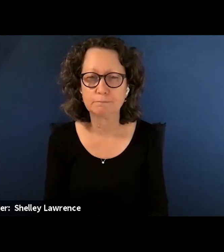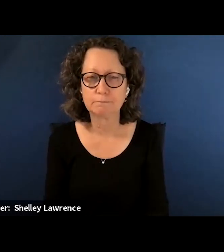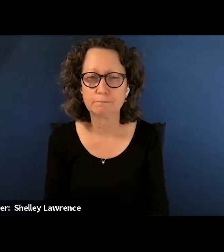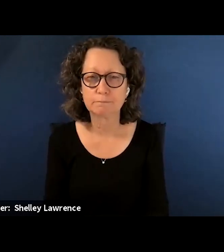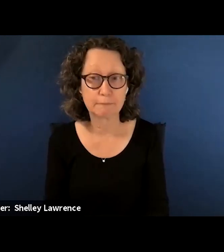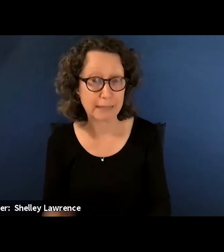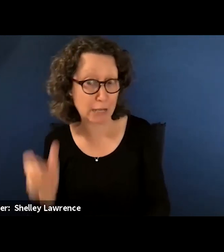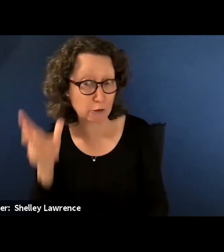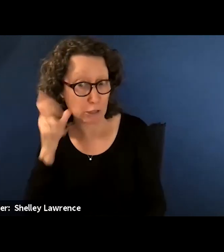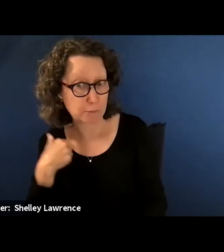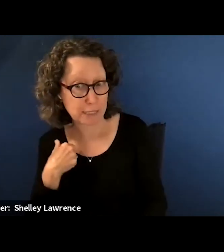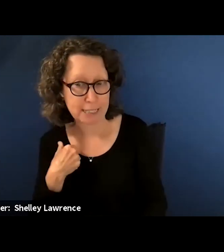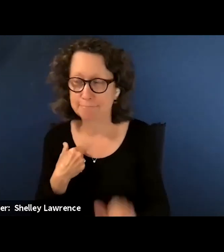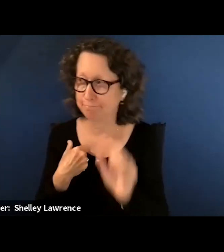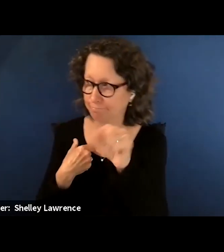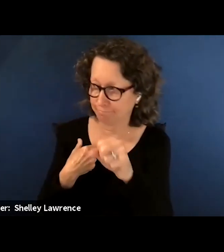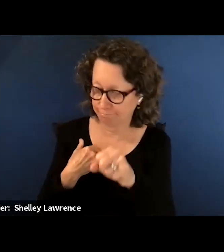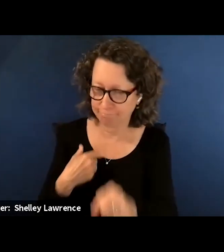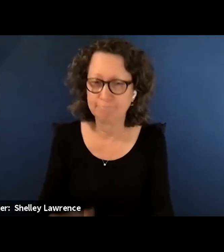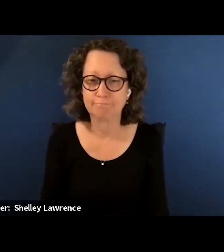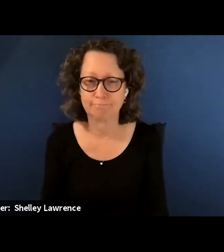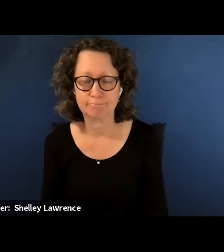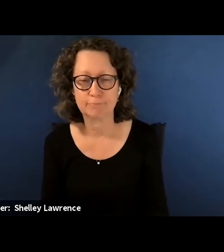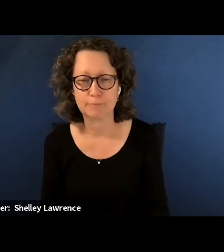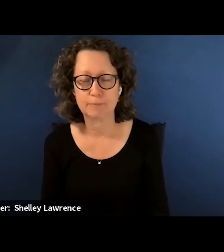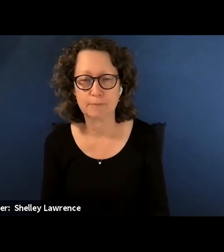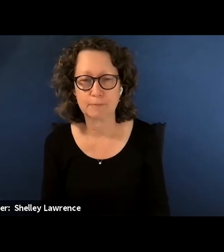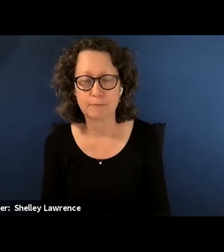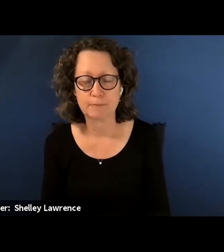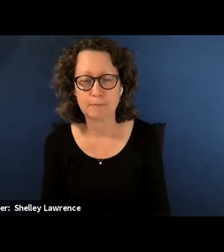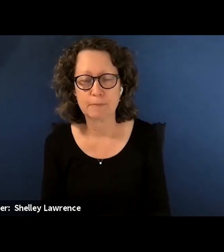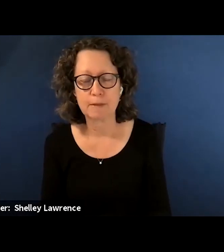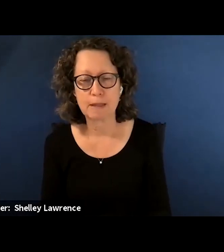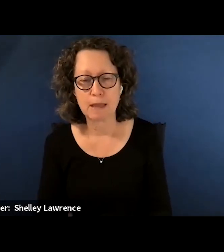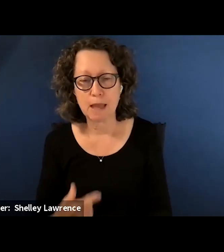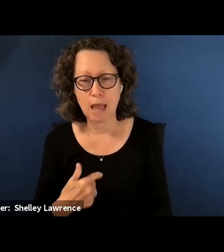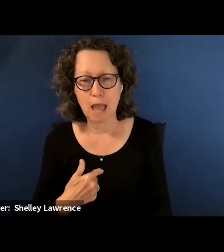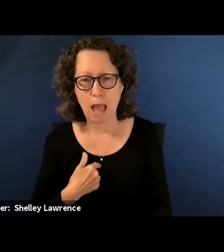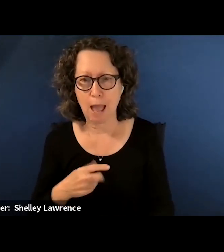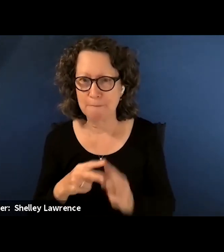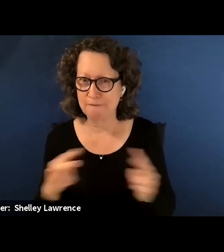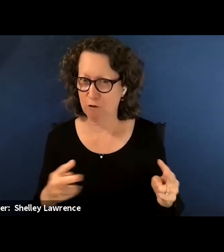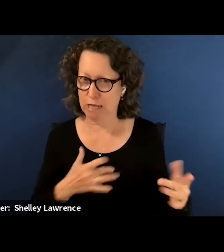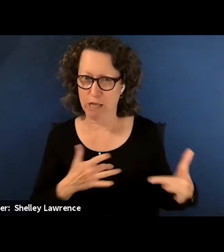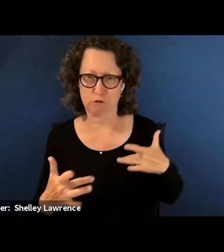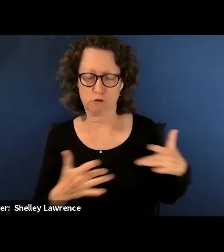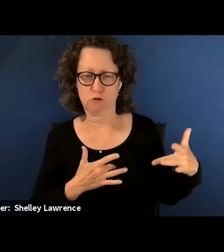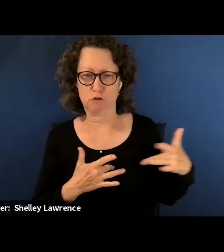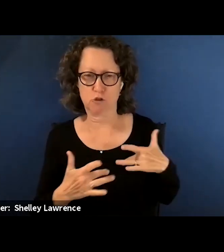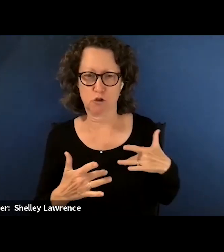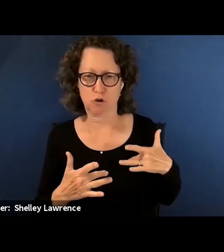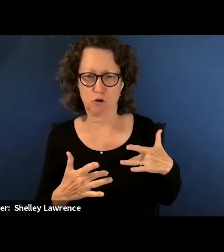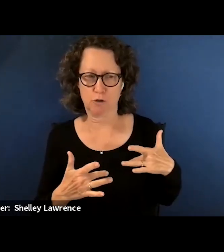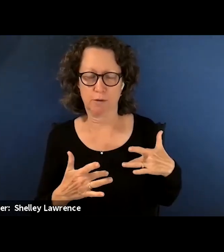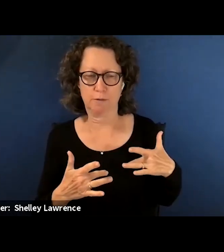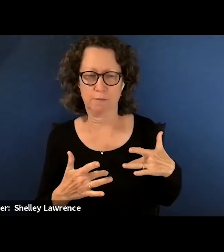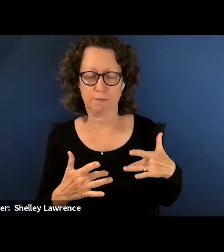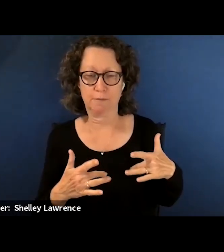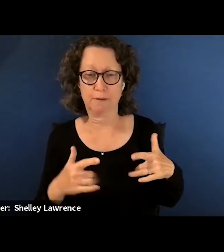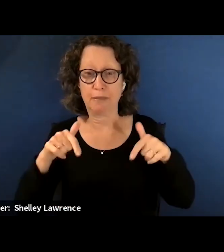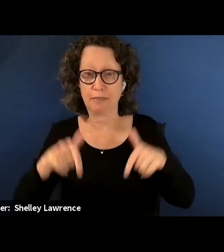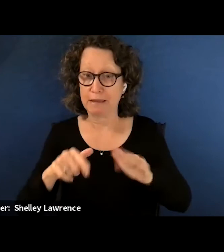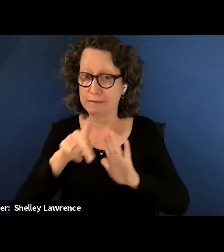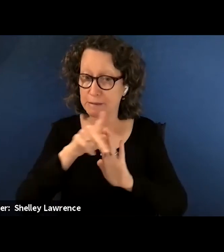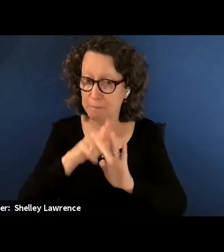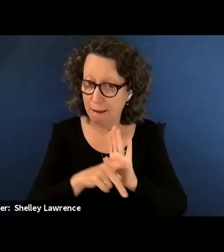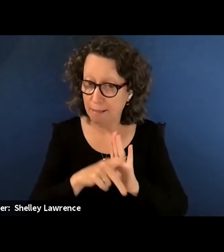Can you hear me? Yes, we can. I'm very concerned that these